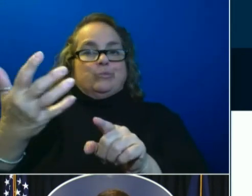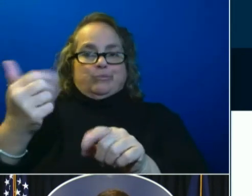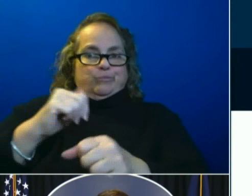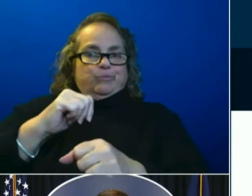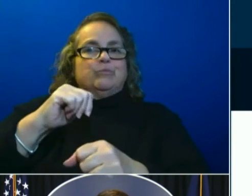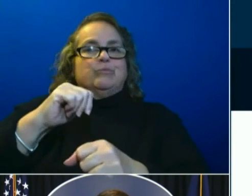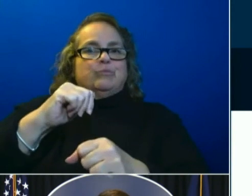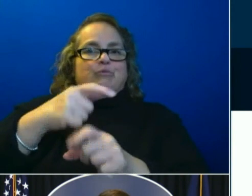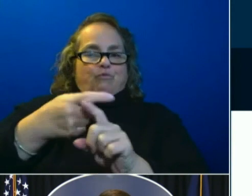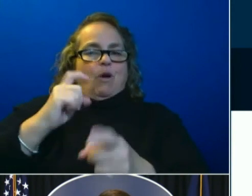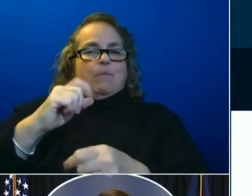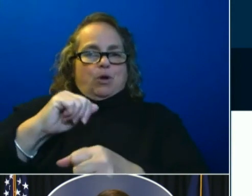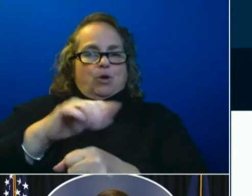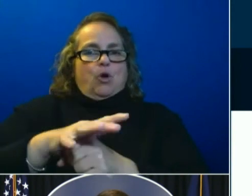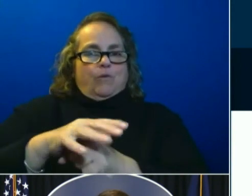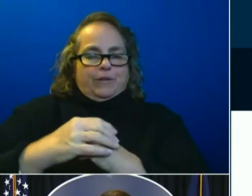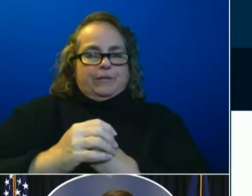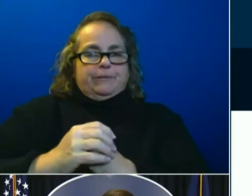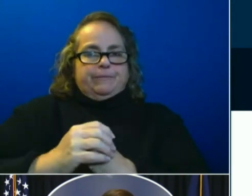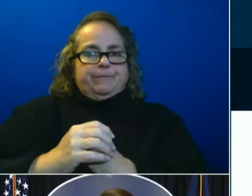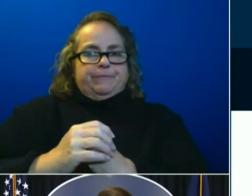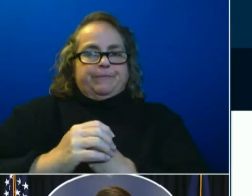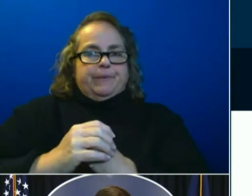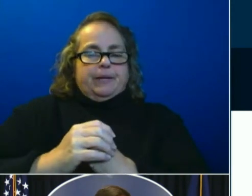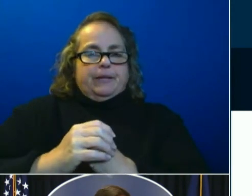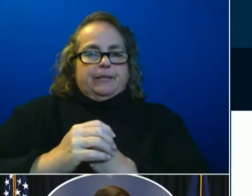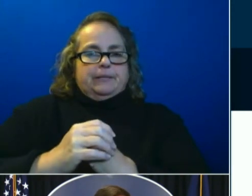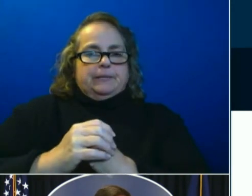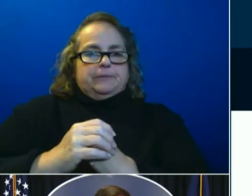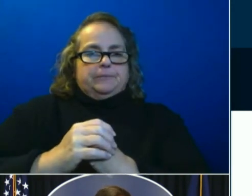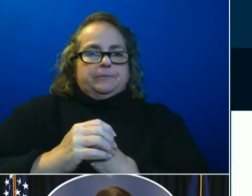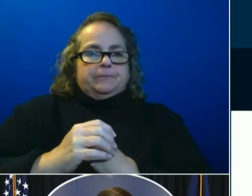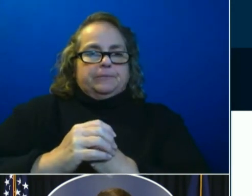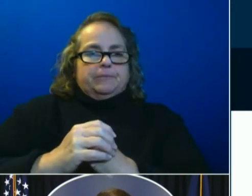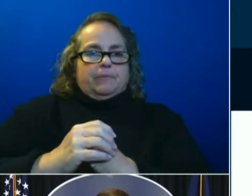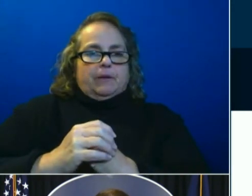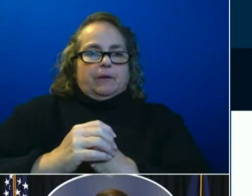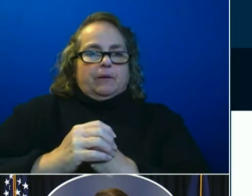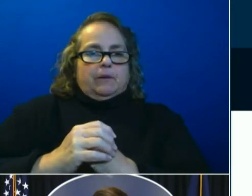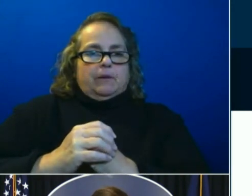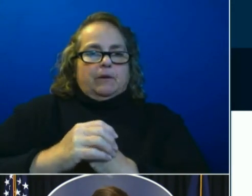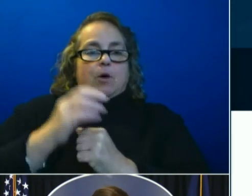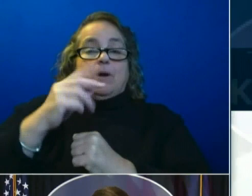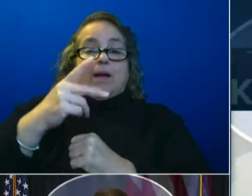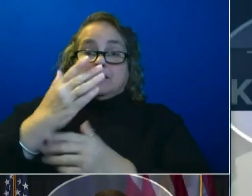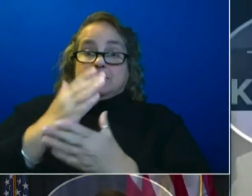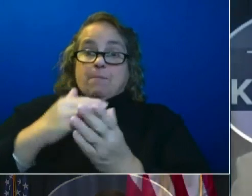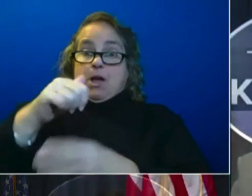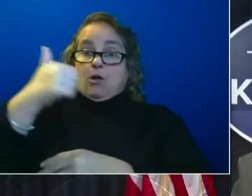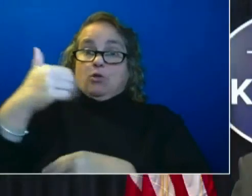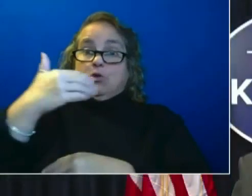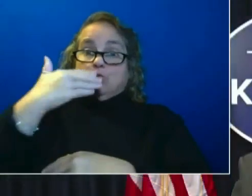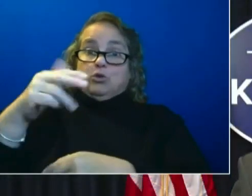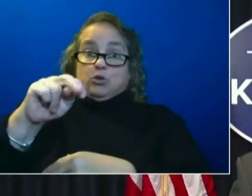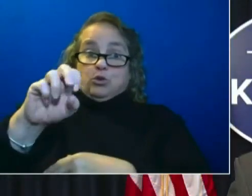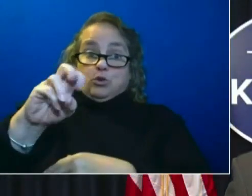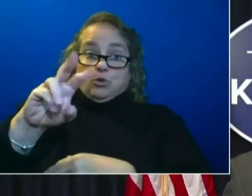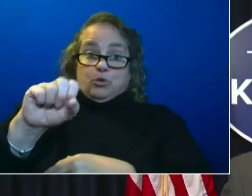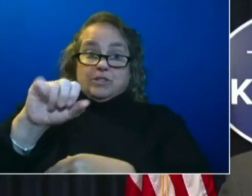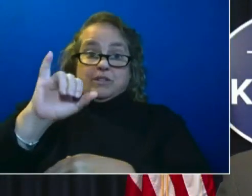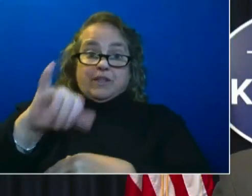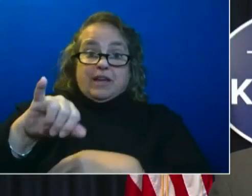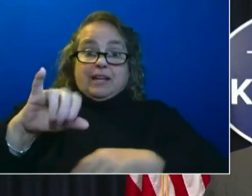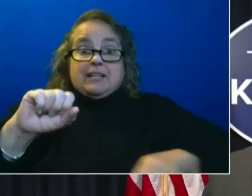All right, let's turn to some other good news. That is our